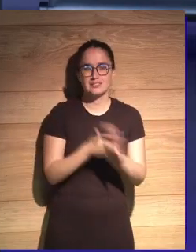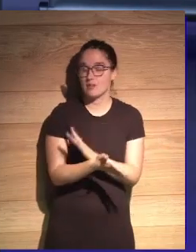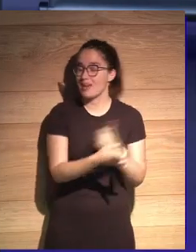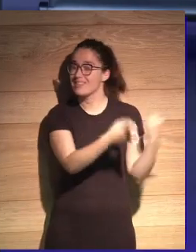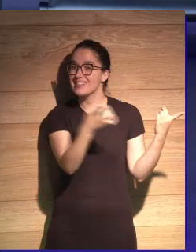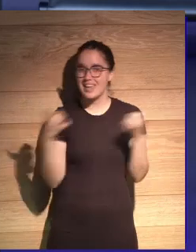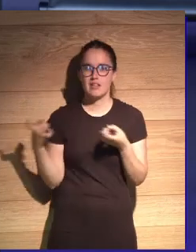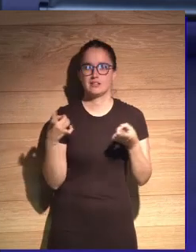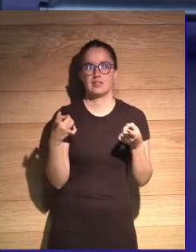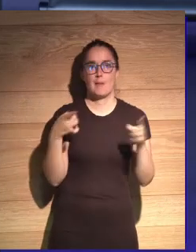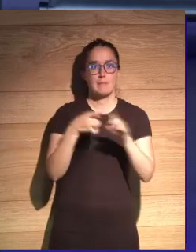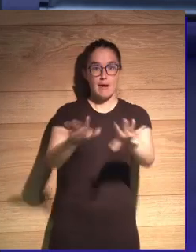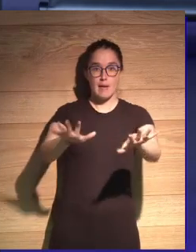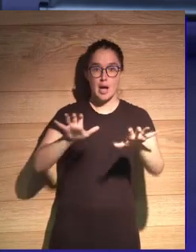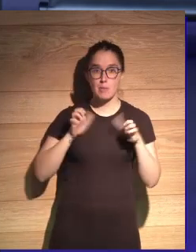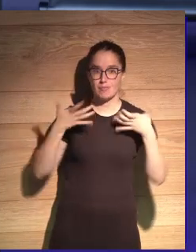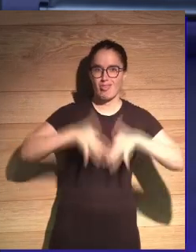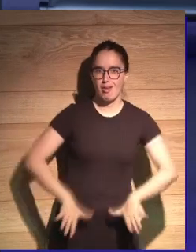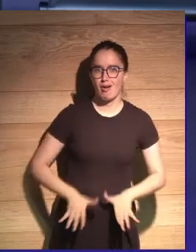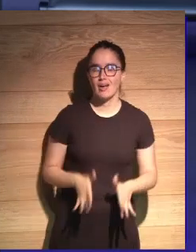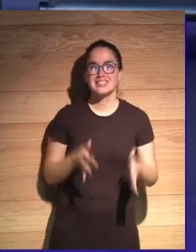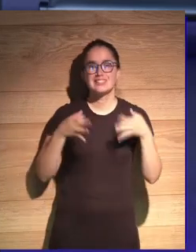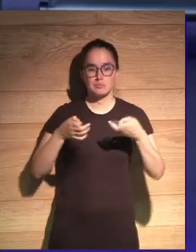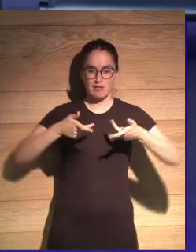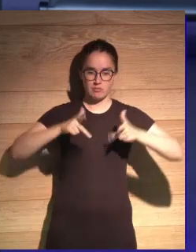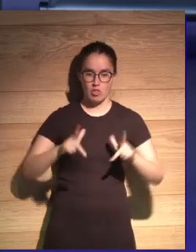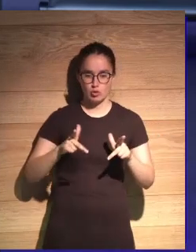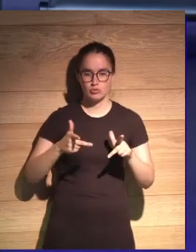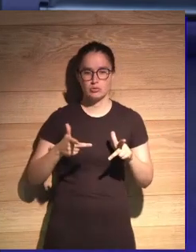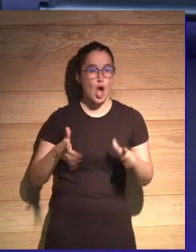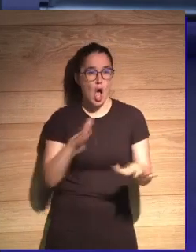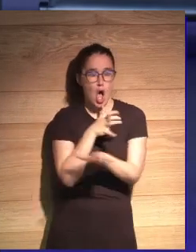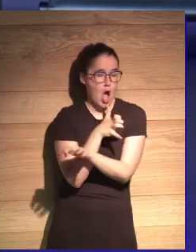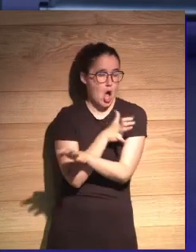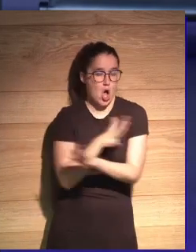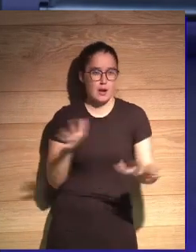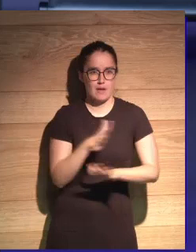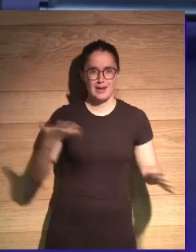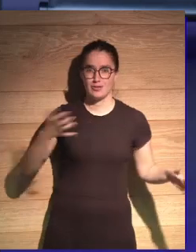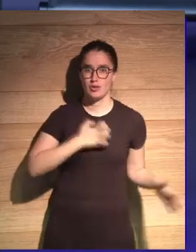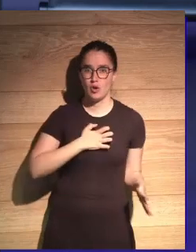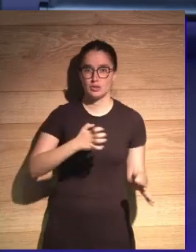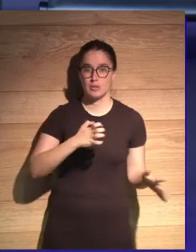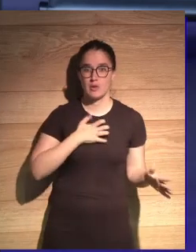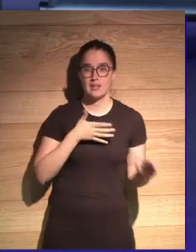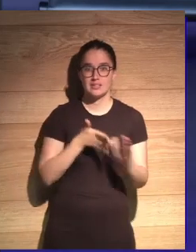and they cannot think of themselves, which is a necessary way to learn.